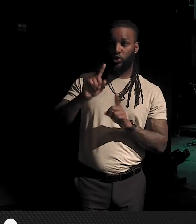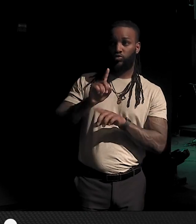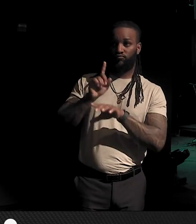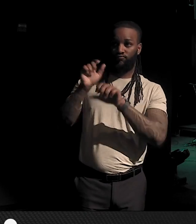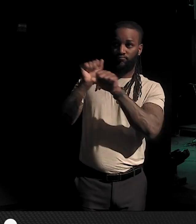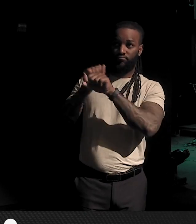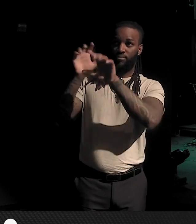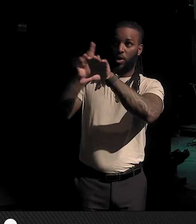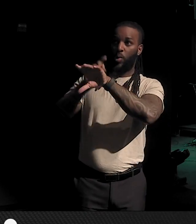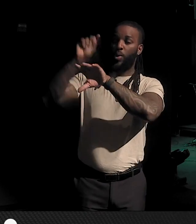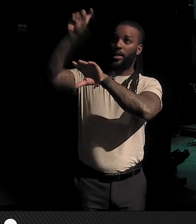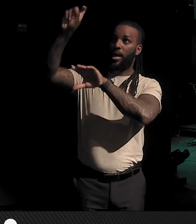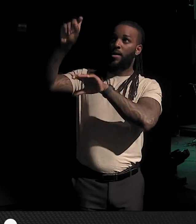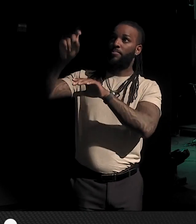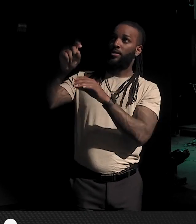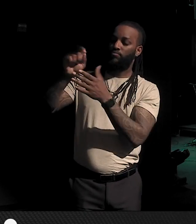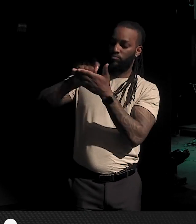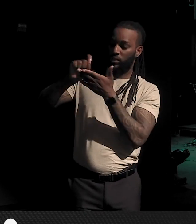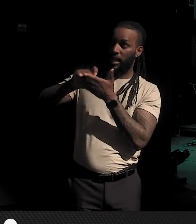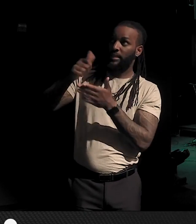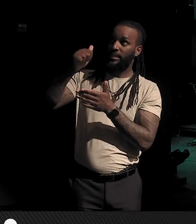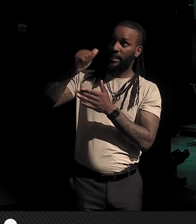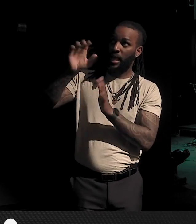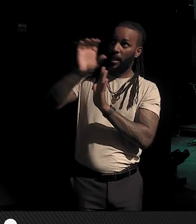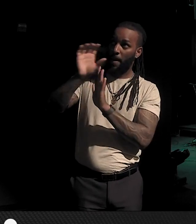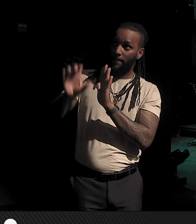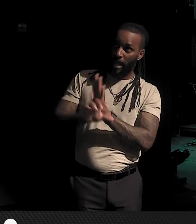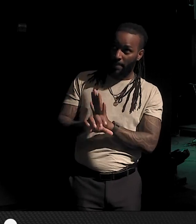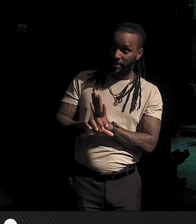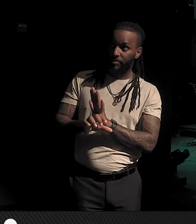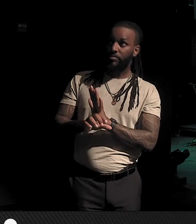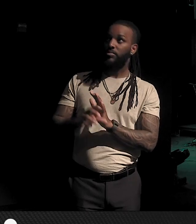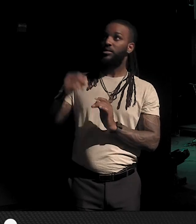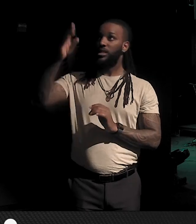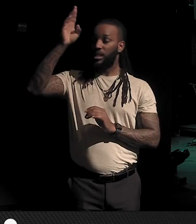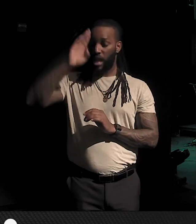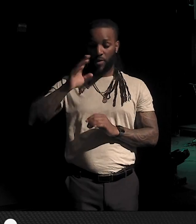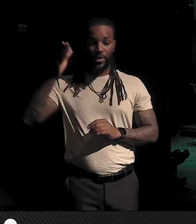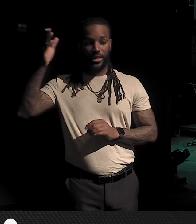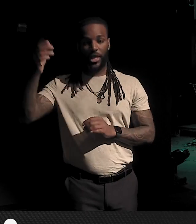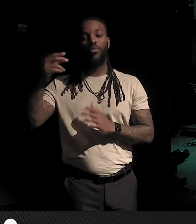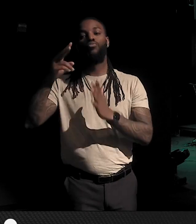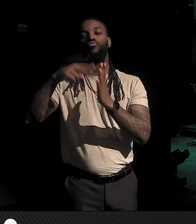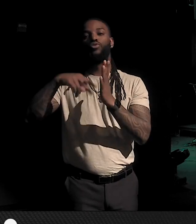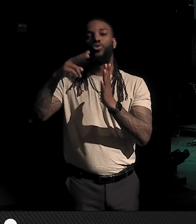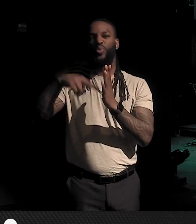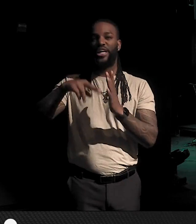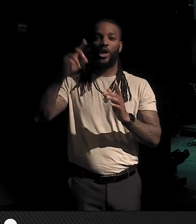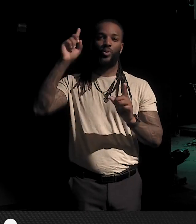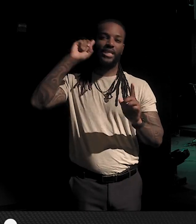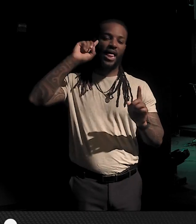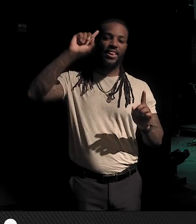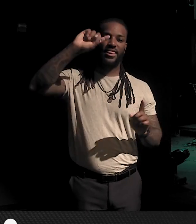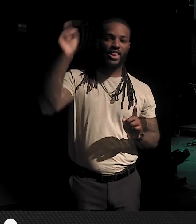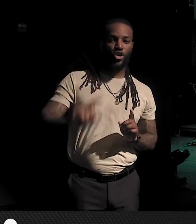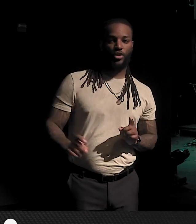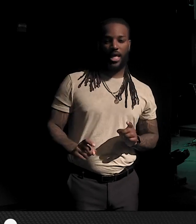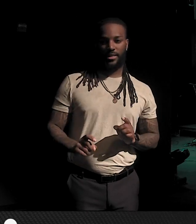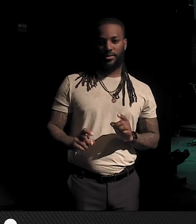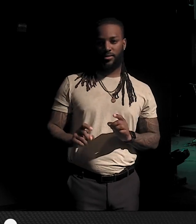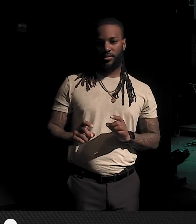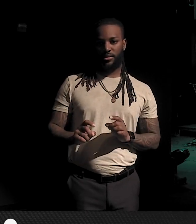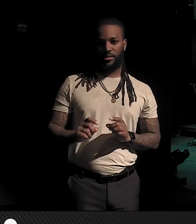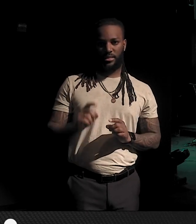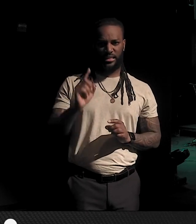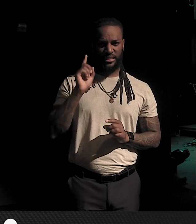get those 10 commandments and God descended on that mountain to meet him and get down on one knee, we read in our Bibles there was thunder and lightning. That